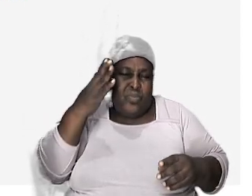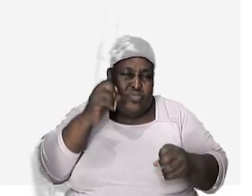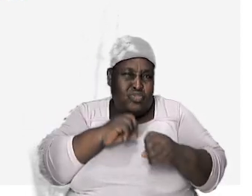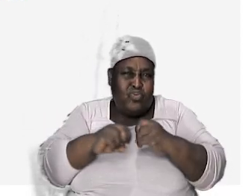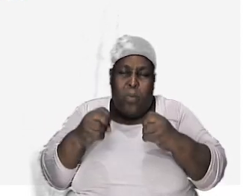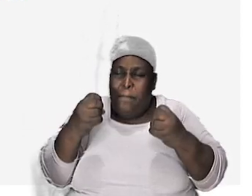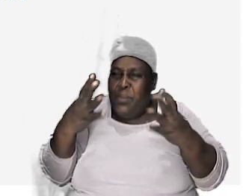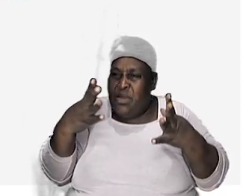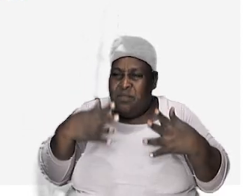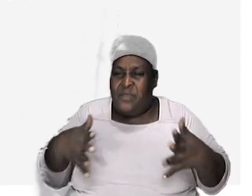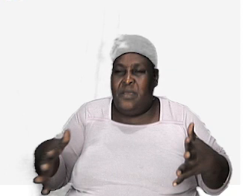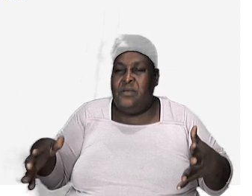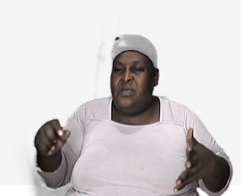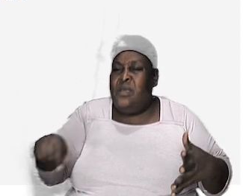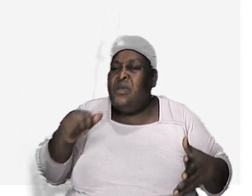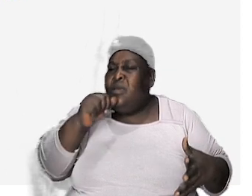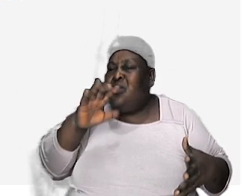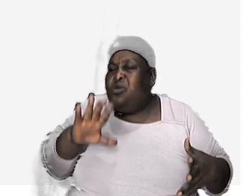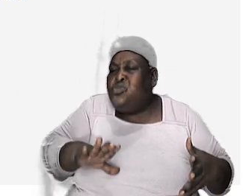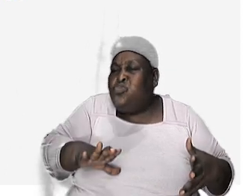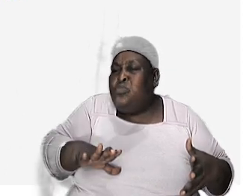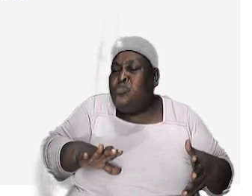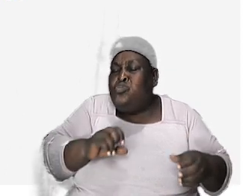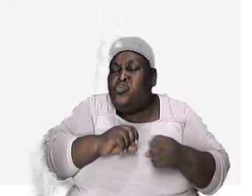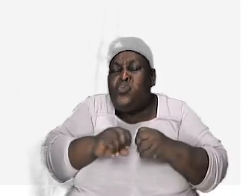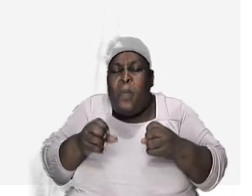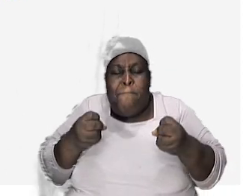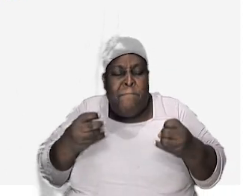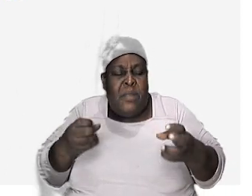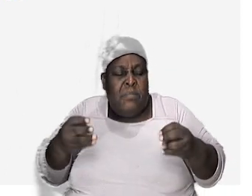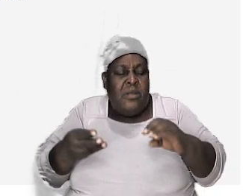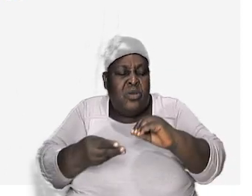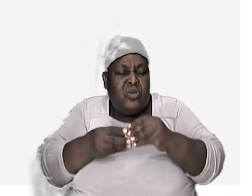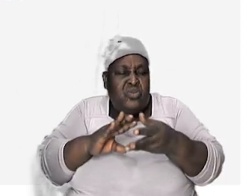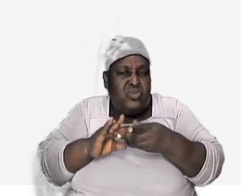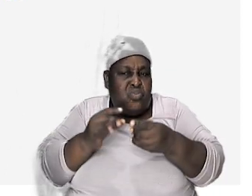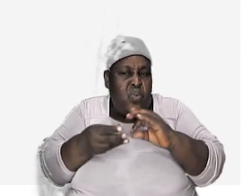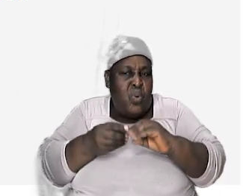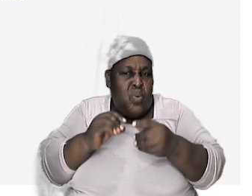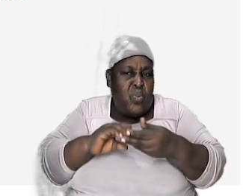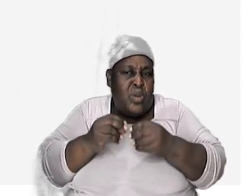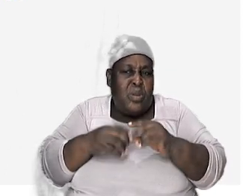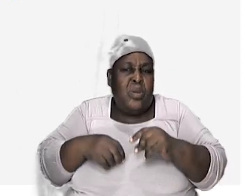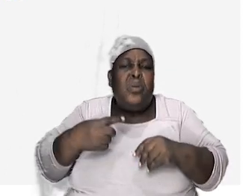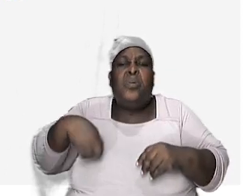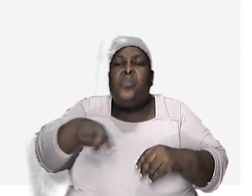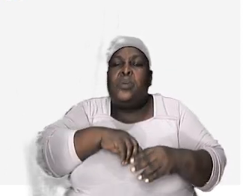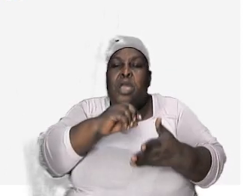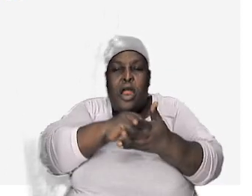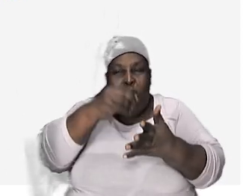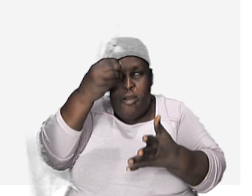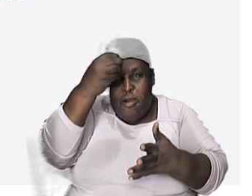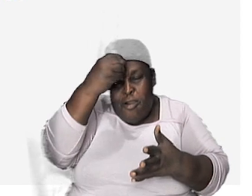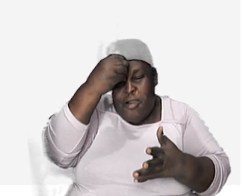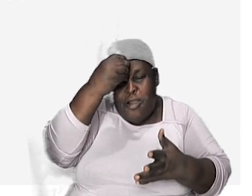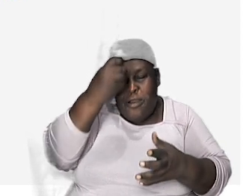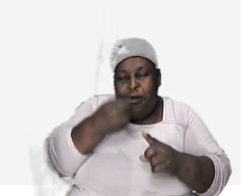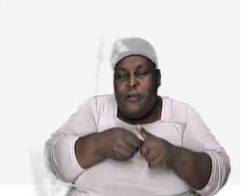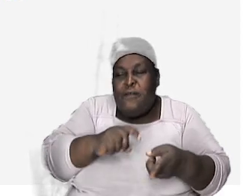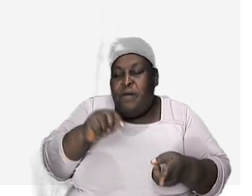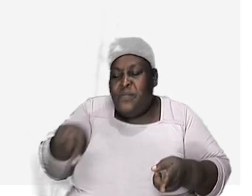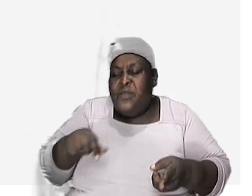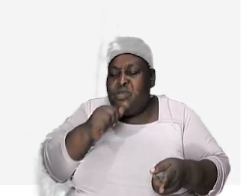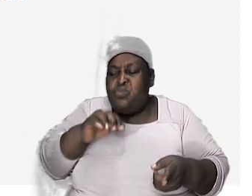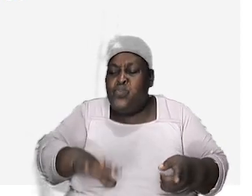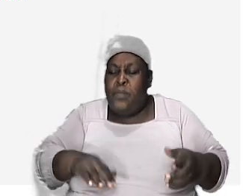that this woman, that there are so many stories, there are so many things that we can draw from this woman's life